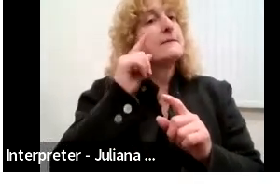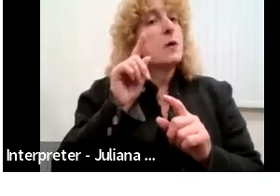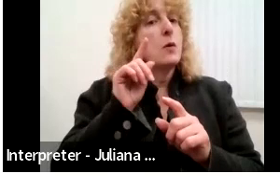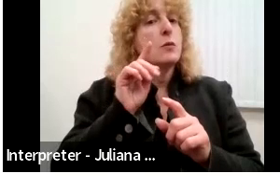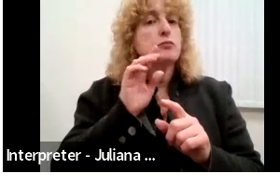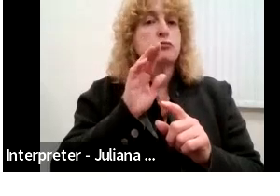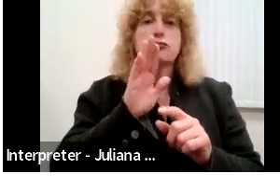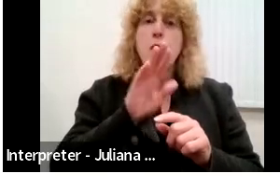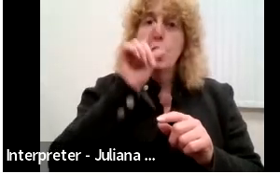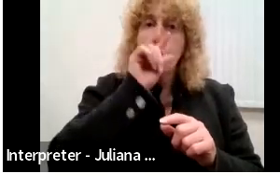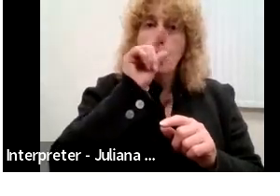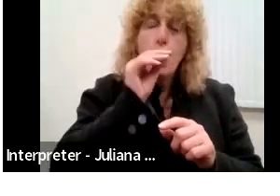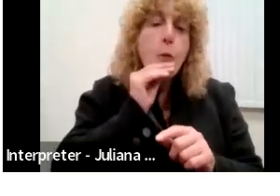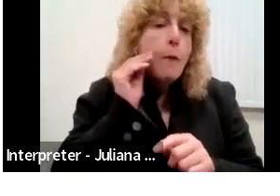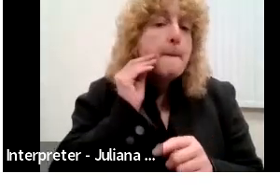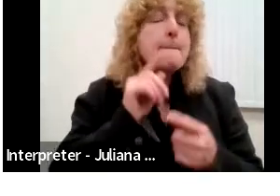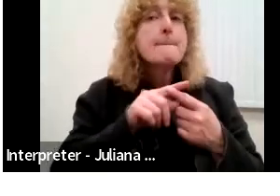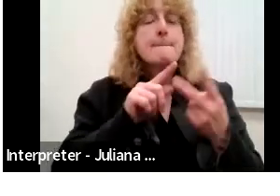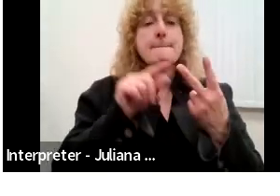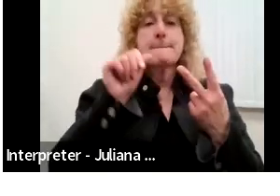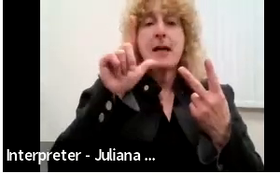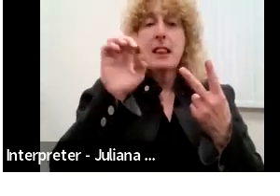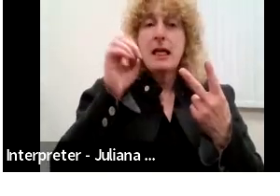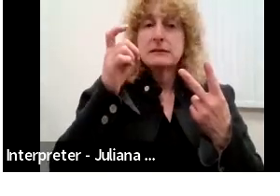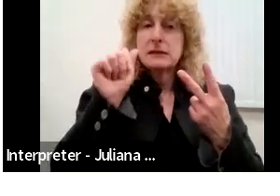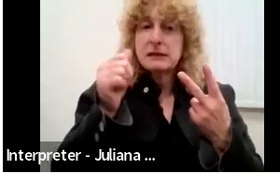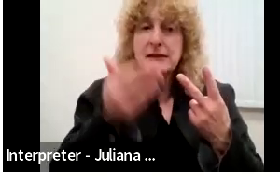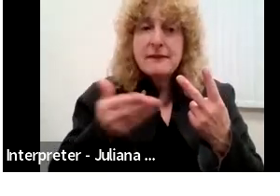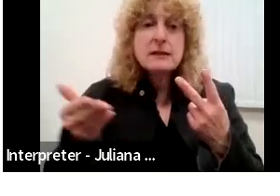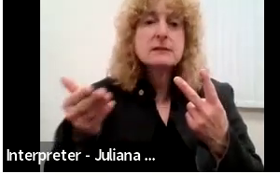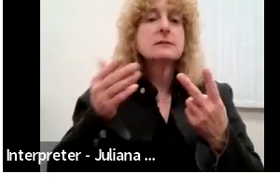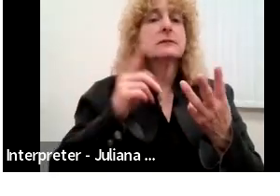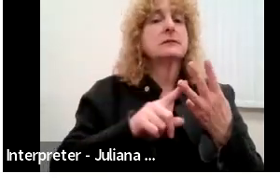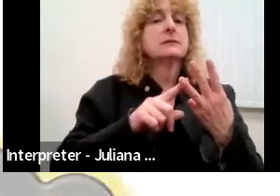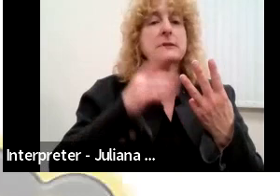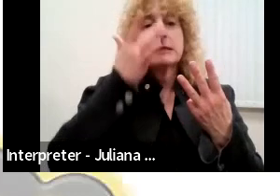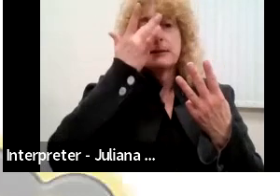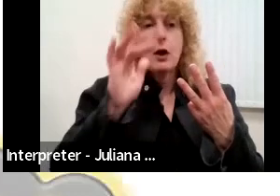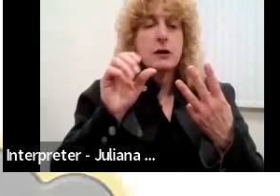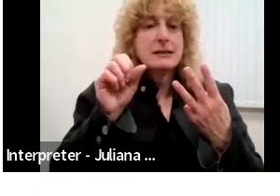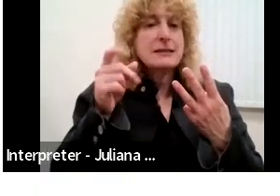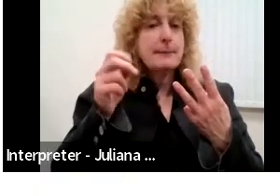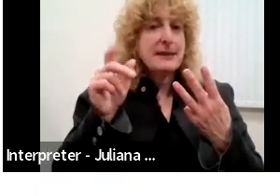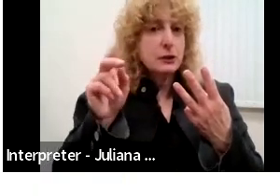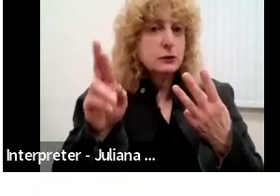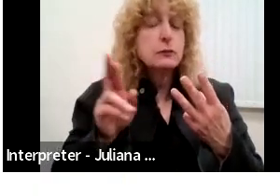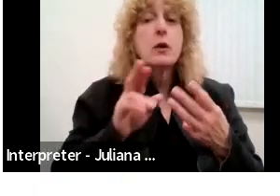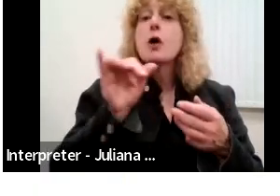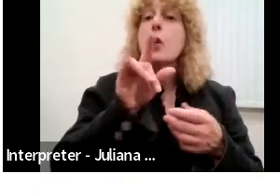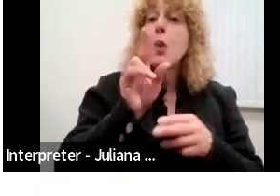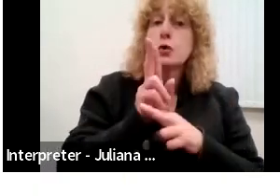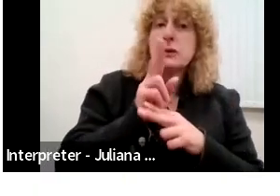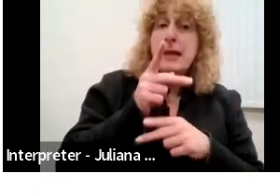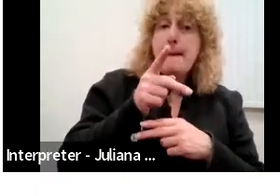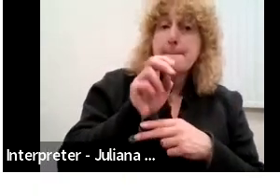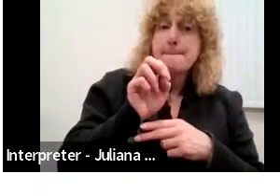your Google Home and Alexa devices and smart speakers. And then also using a pen friend, that